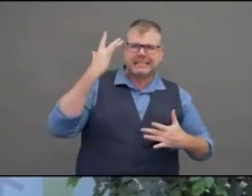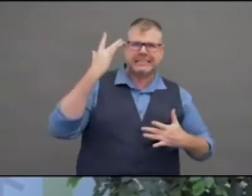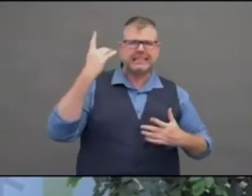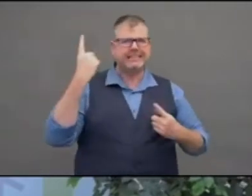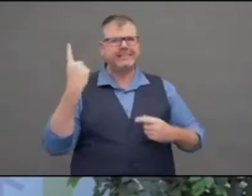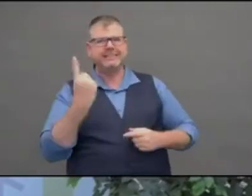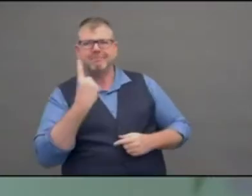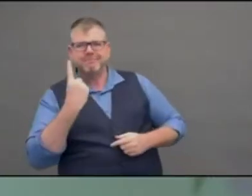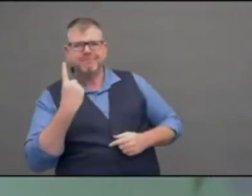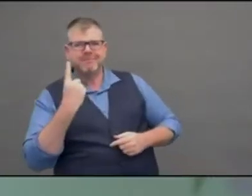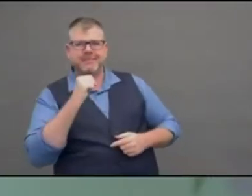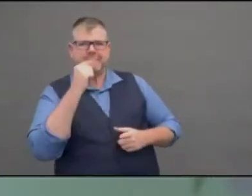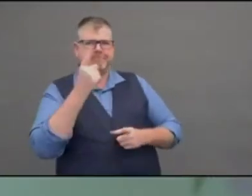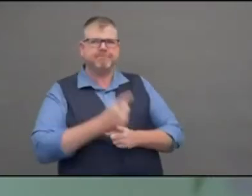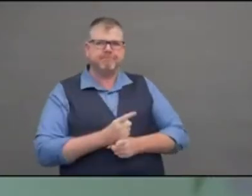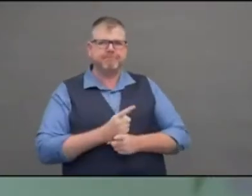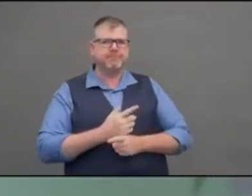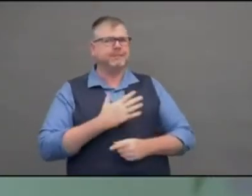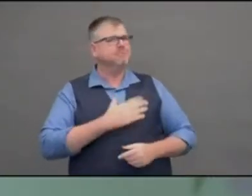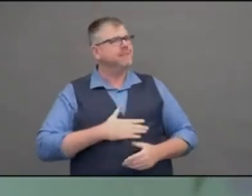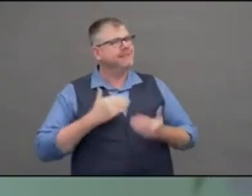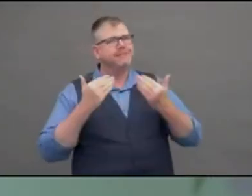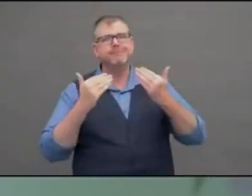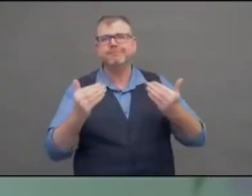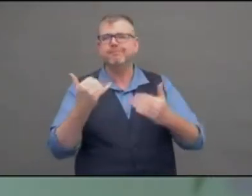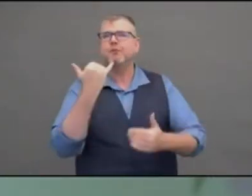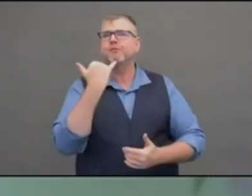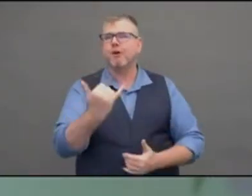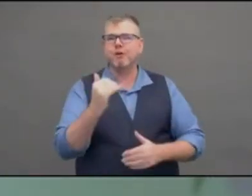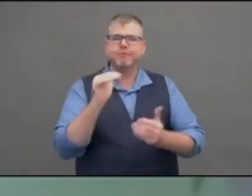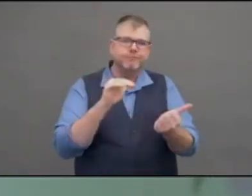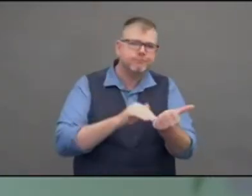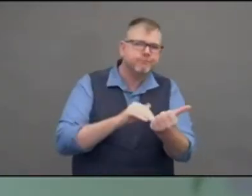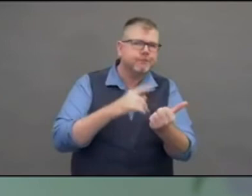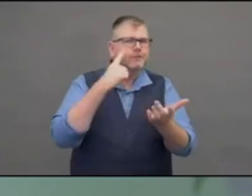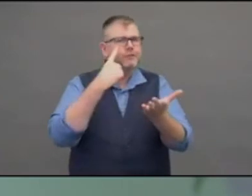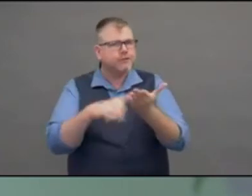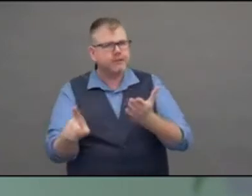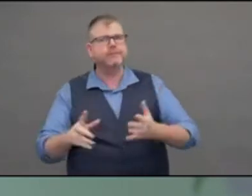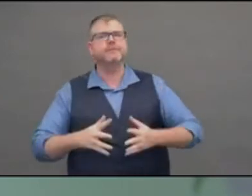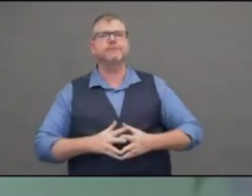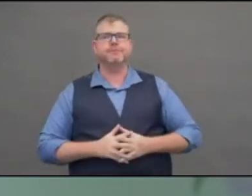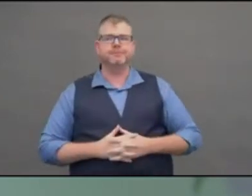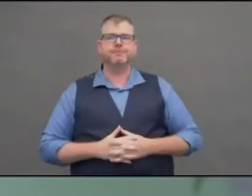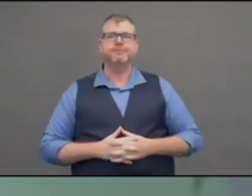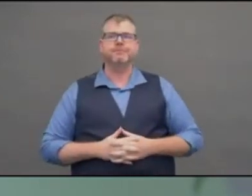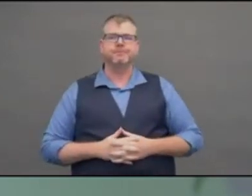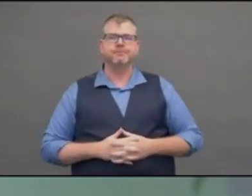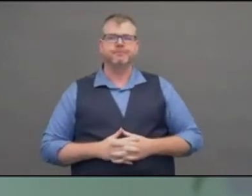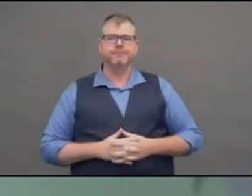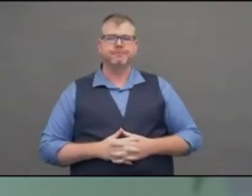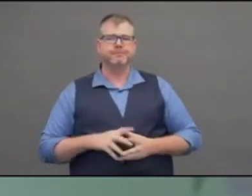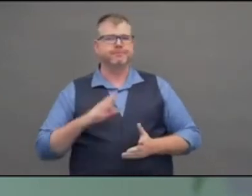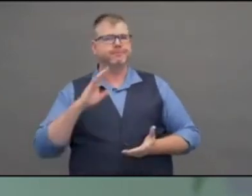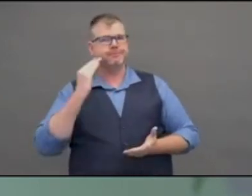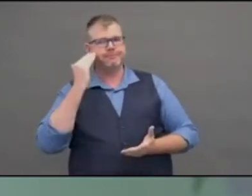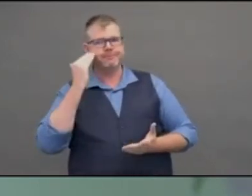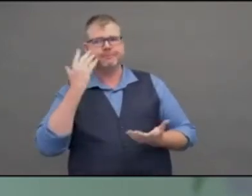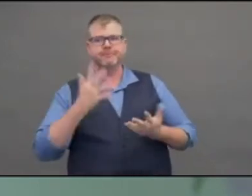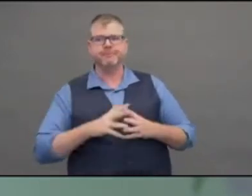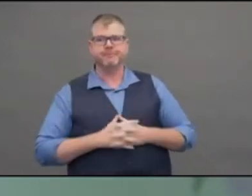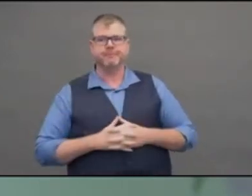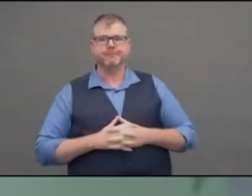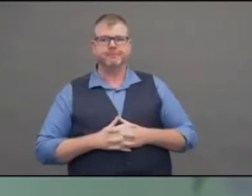to you, please do call your doctor. Please do get checked, and normalize also the conversations about getting screened